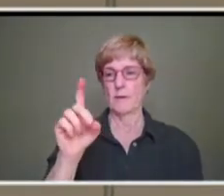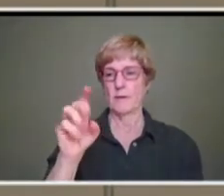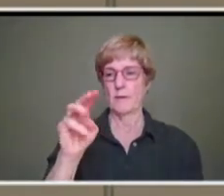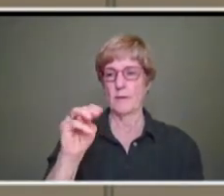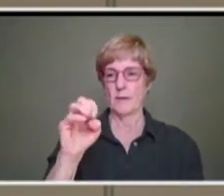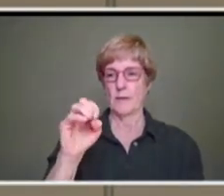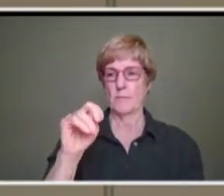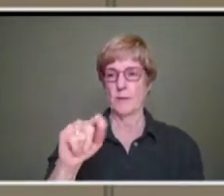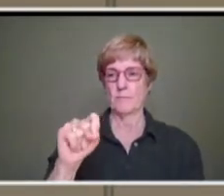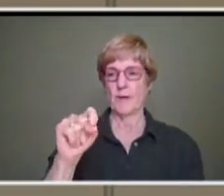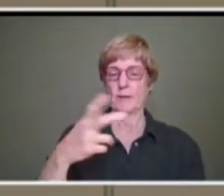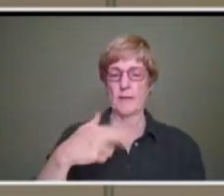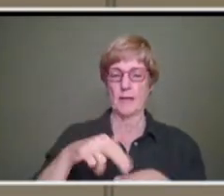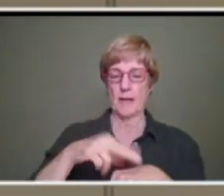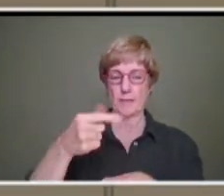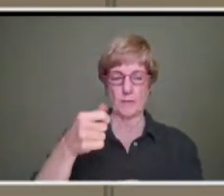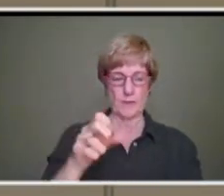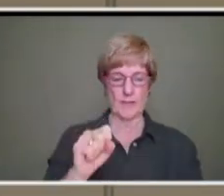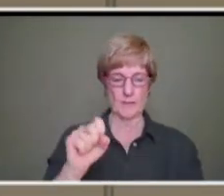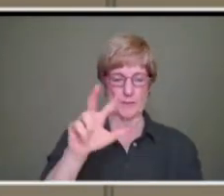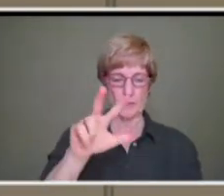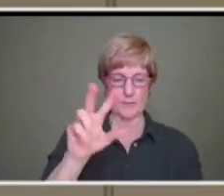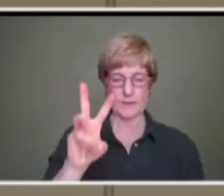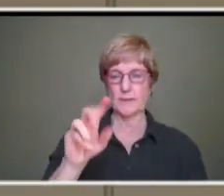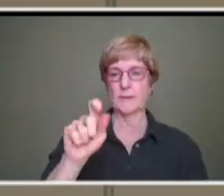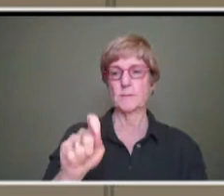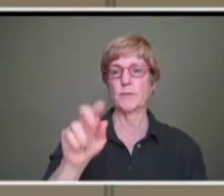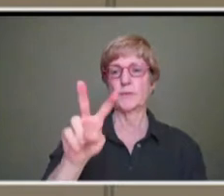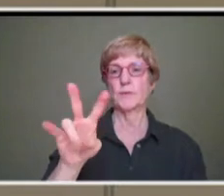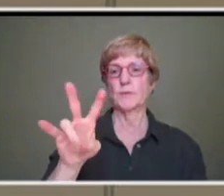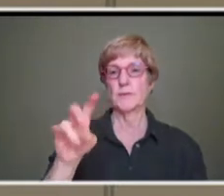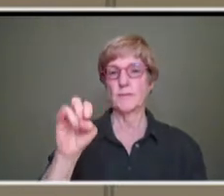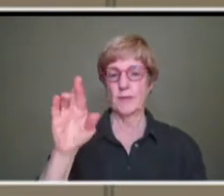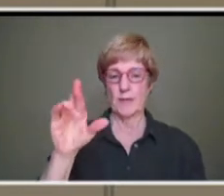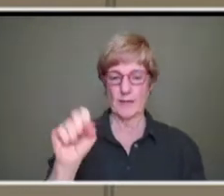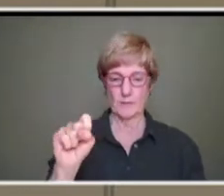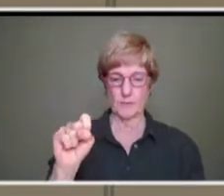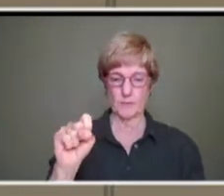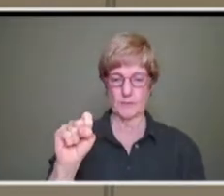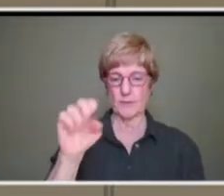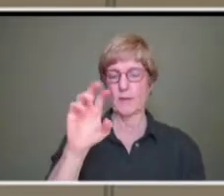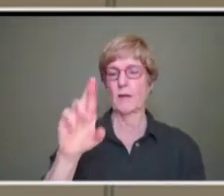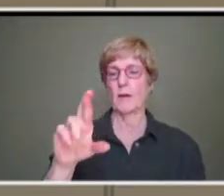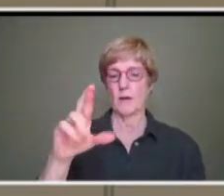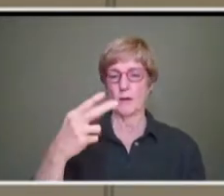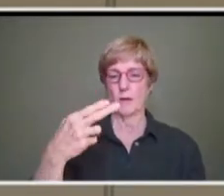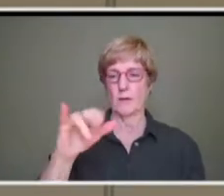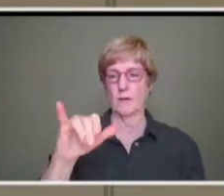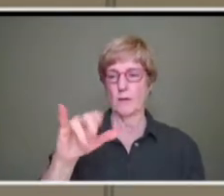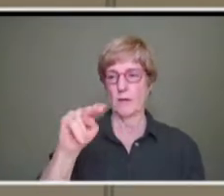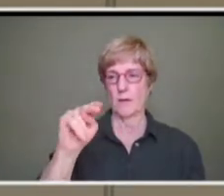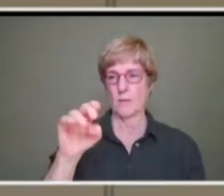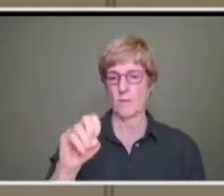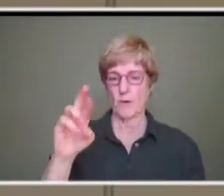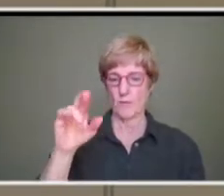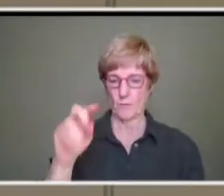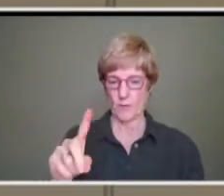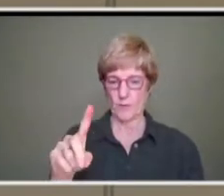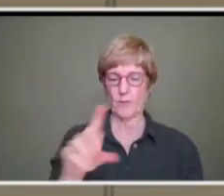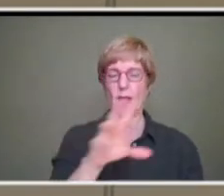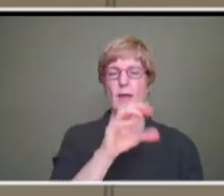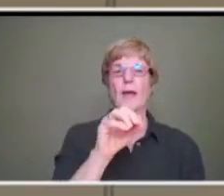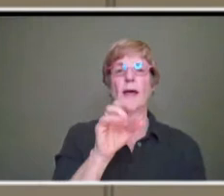for approximately 36.27 Acres located on the east side of Ryan Road on the west side of Interstate 85